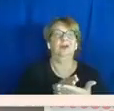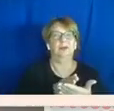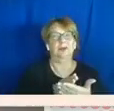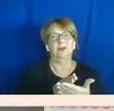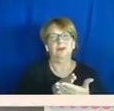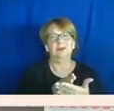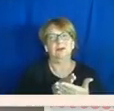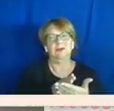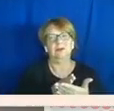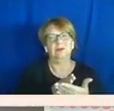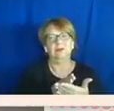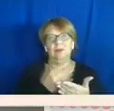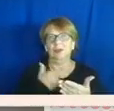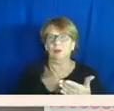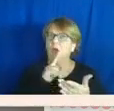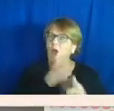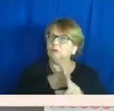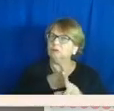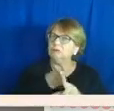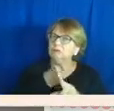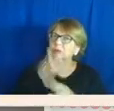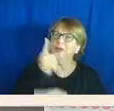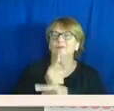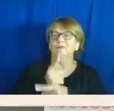moving in the right direction. Next slide.